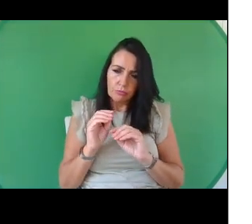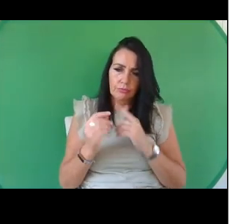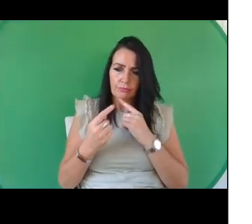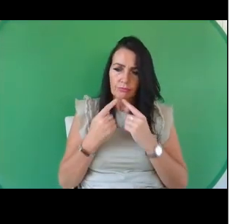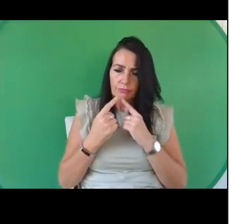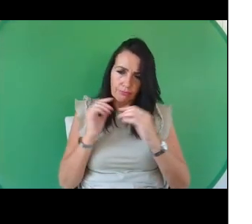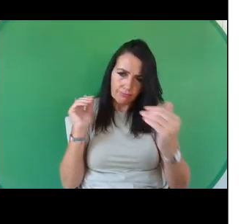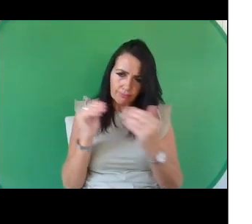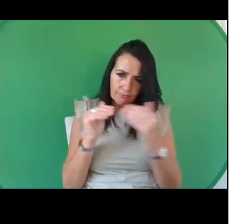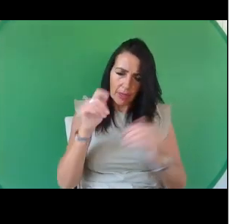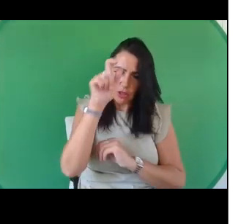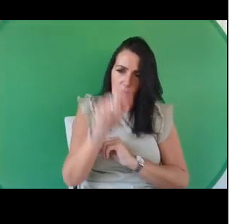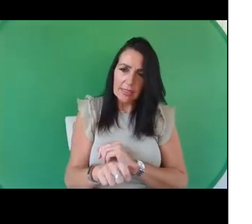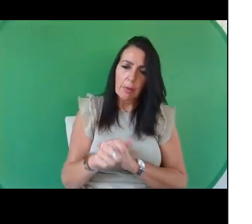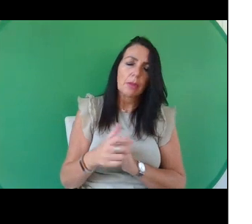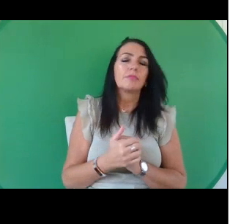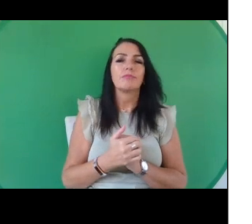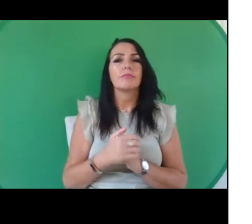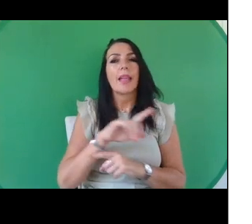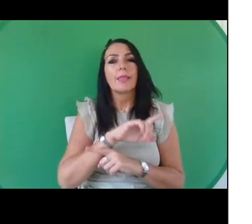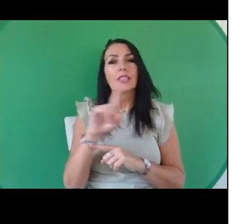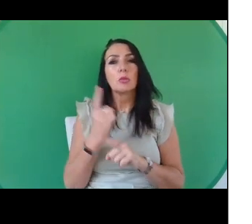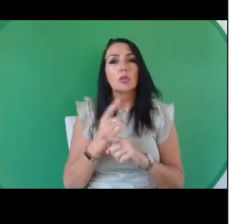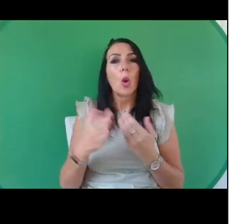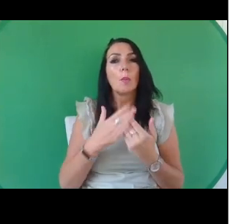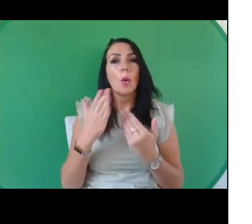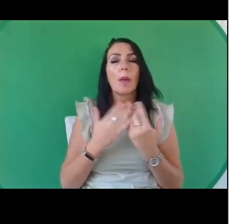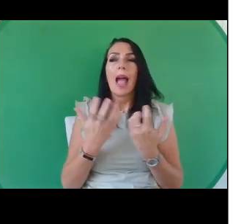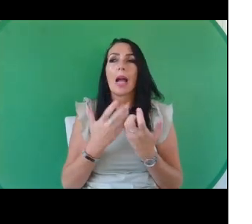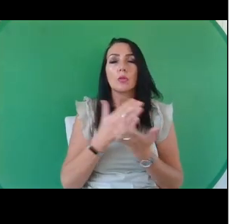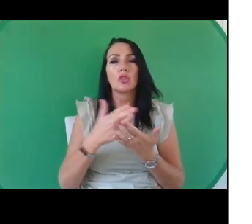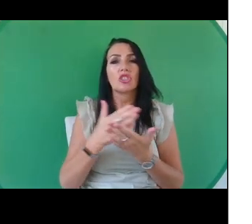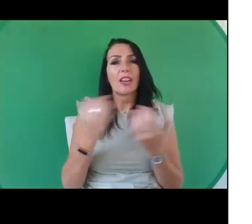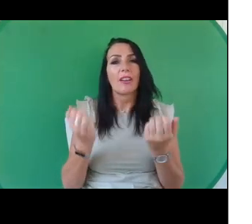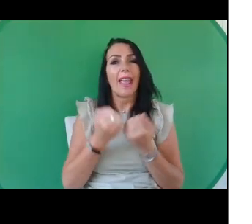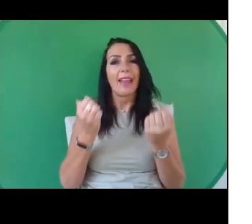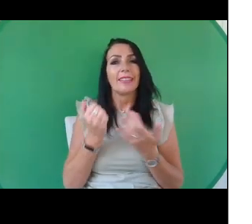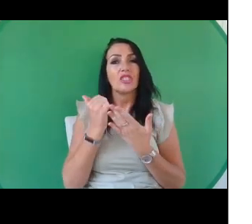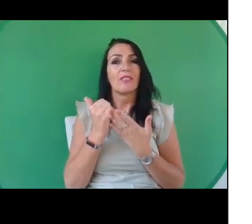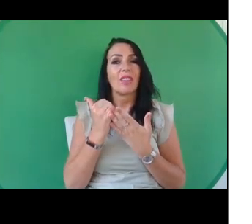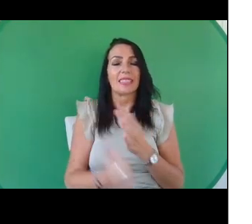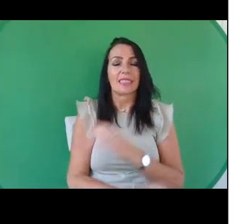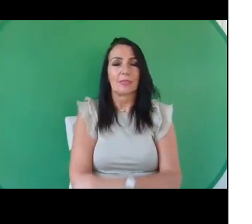with. We'll talk more about how to share energy advice with householders on the next slide.